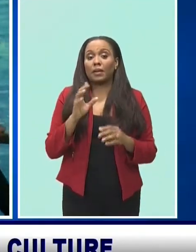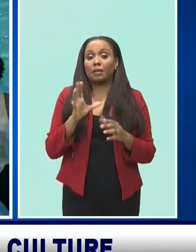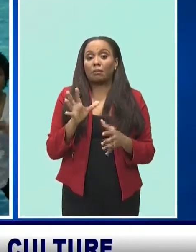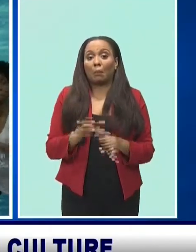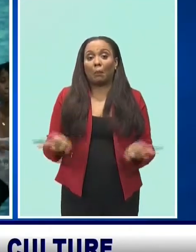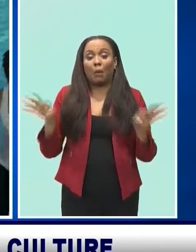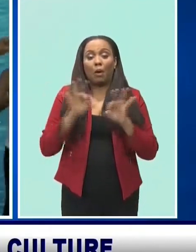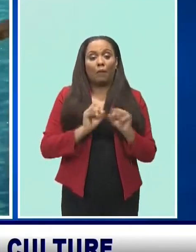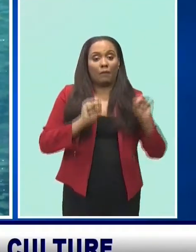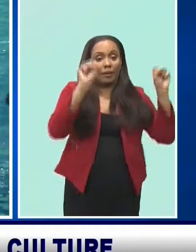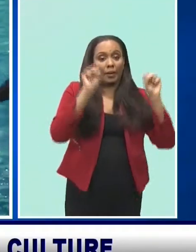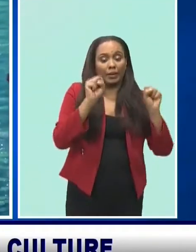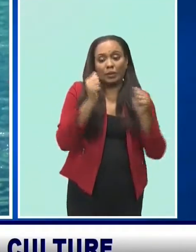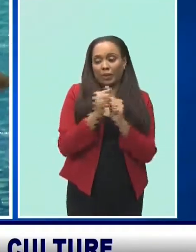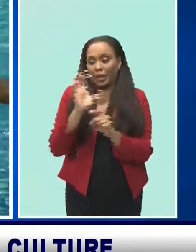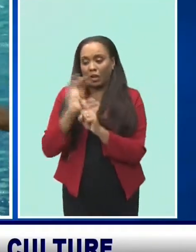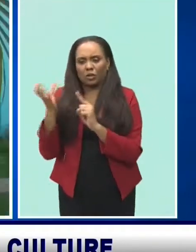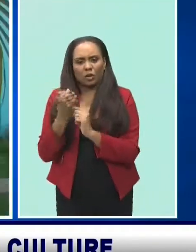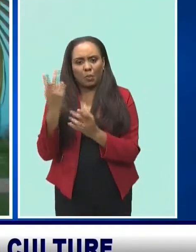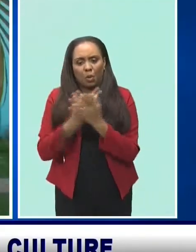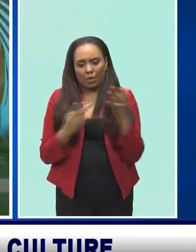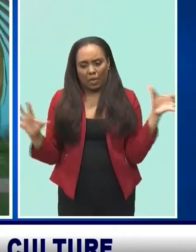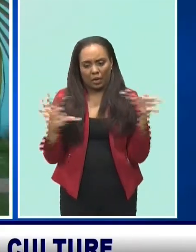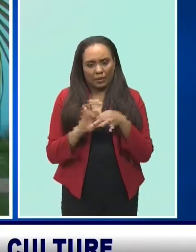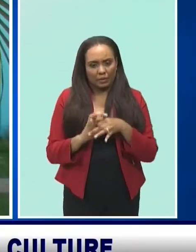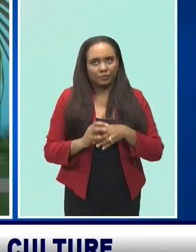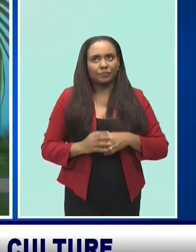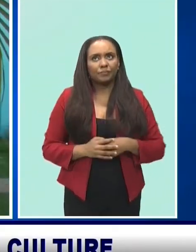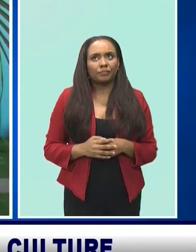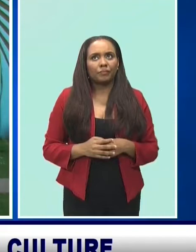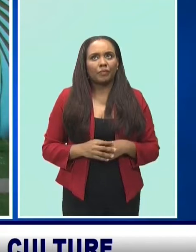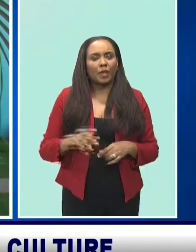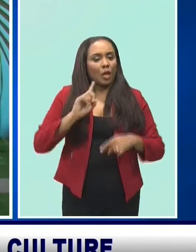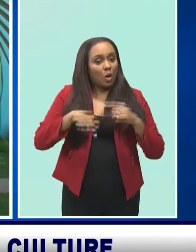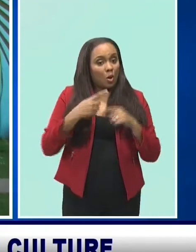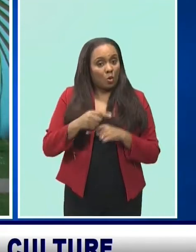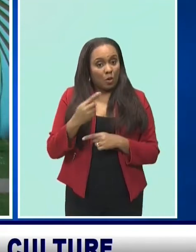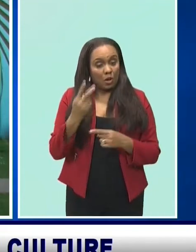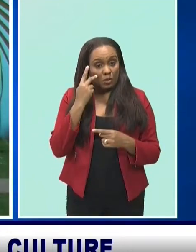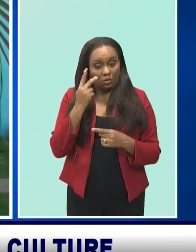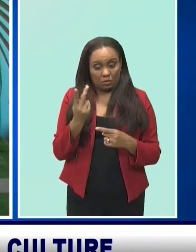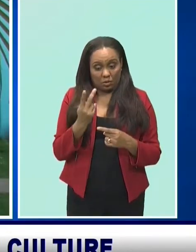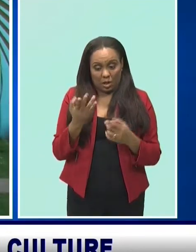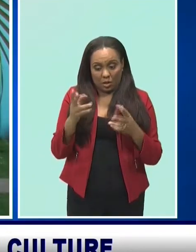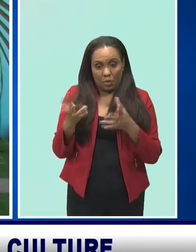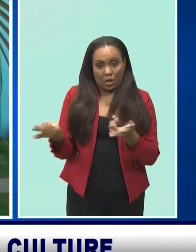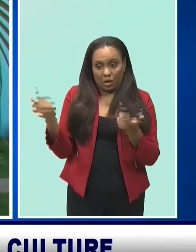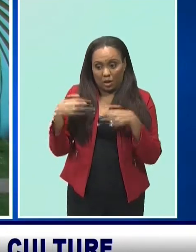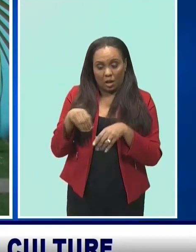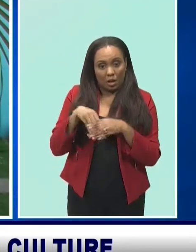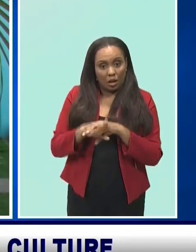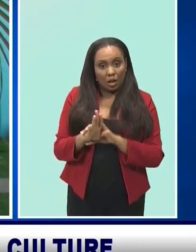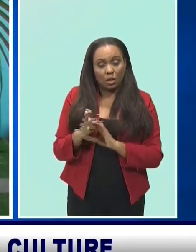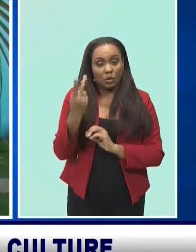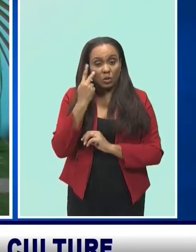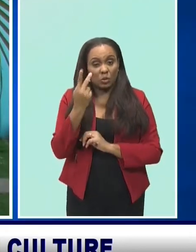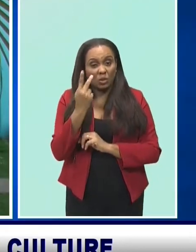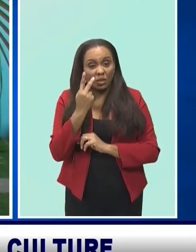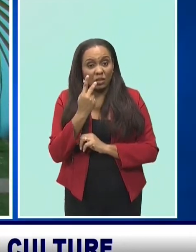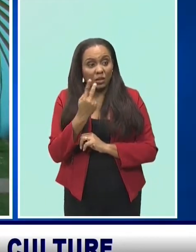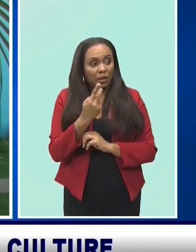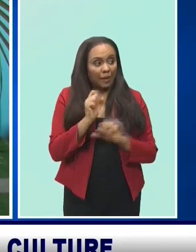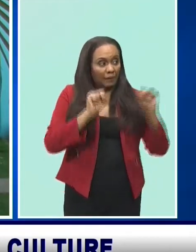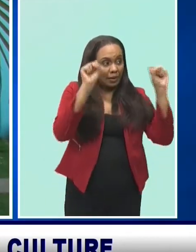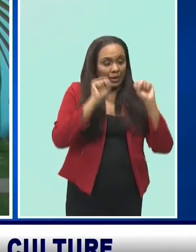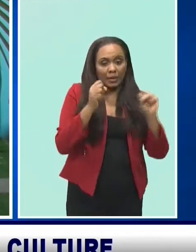culture. So if you come to a fitness party class, you can experience burger down, burger down, burger glass. You can experience tata booty. Bet you